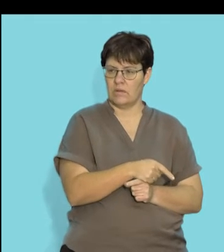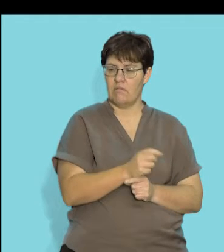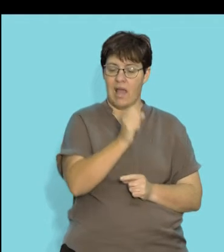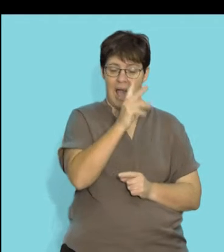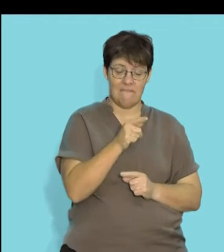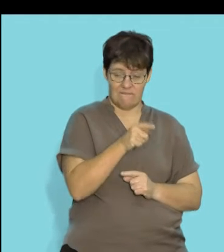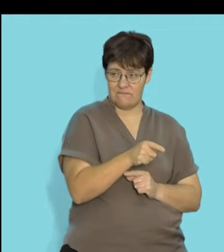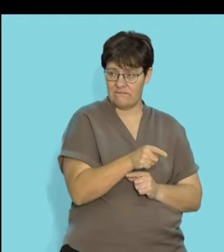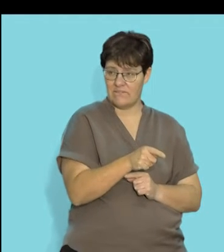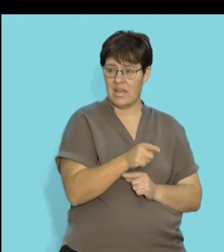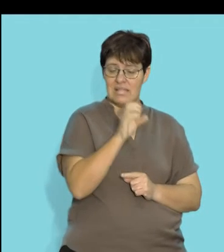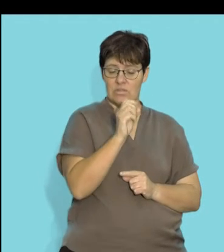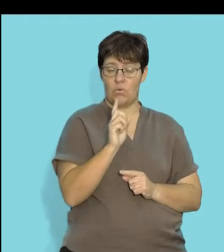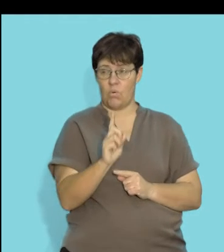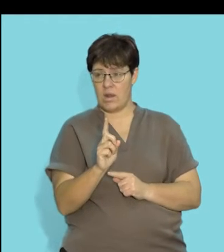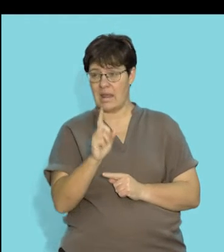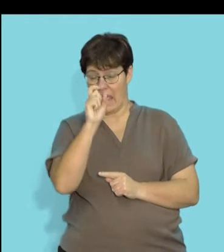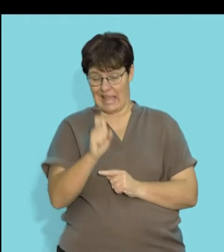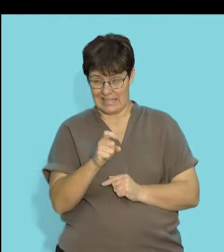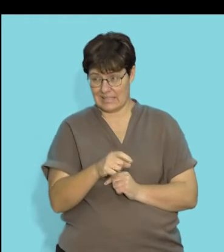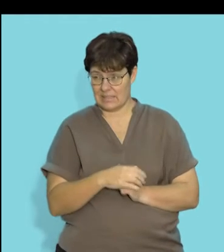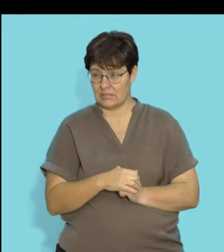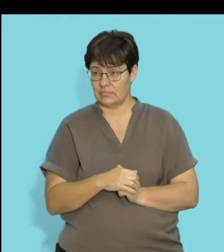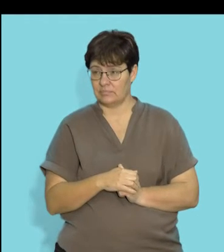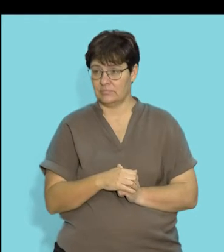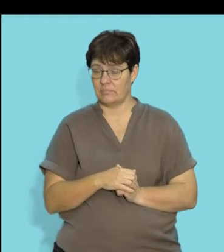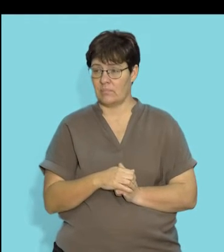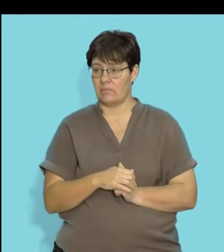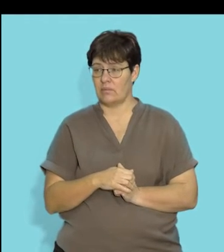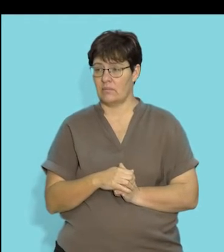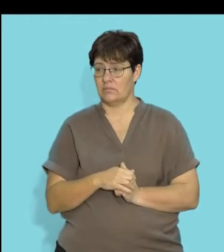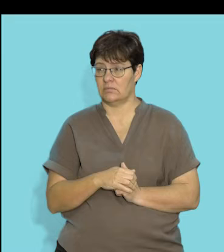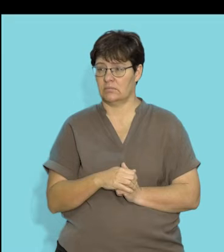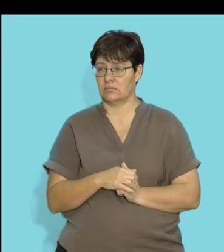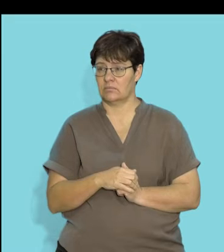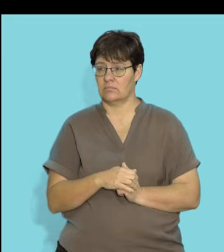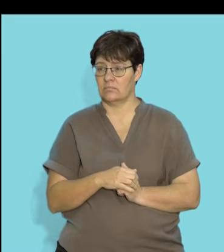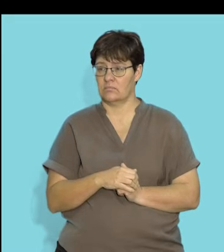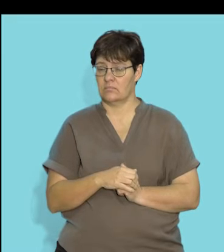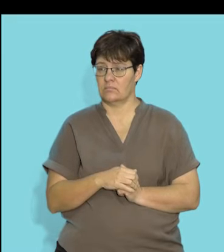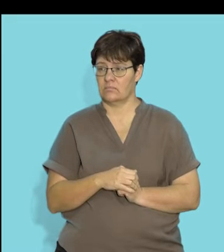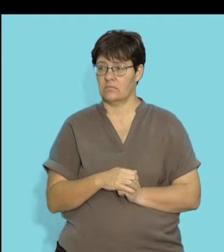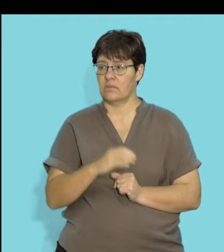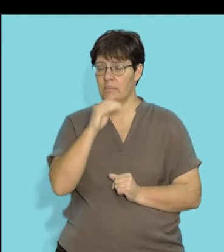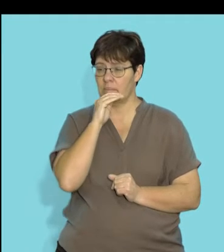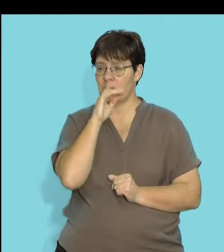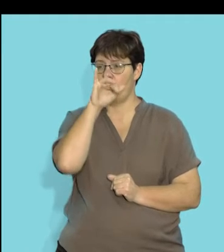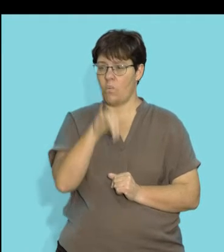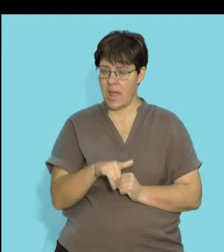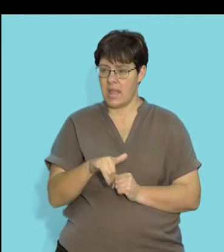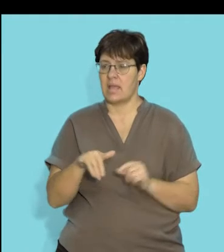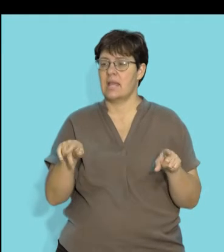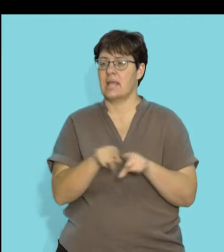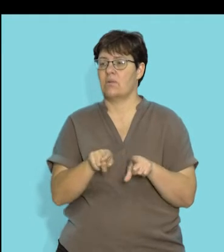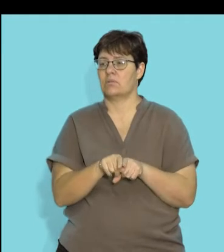if I use half here between 0 and 1 as x, that is. So if x is equals to half, it means y